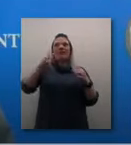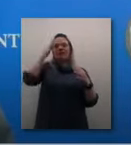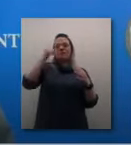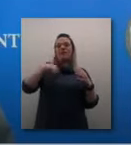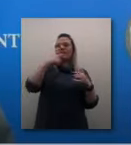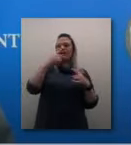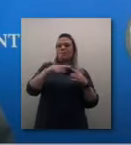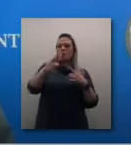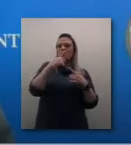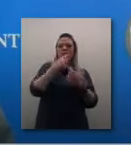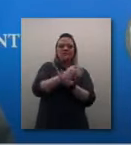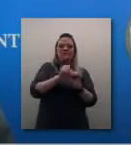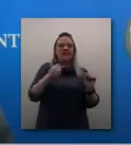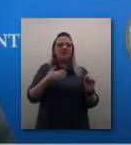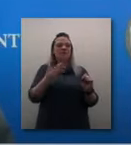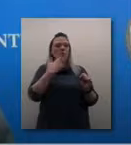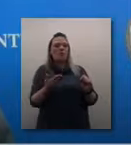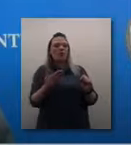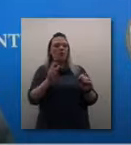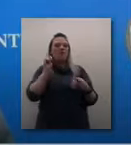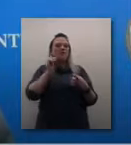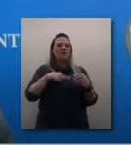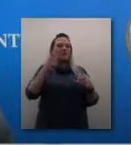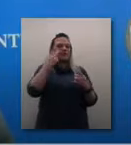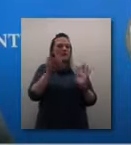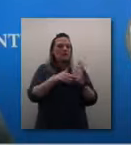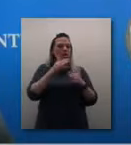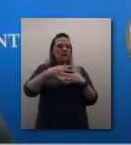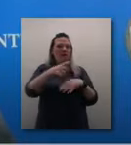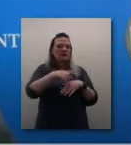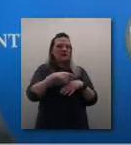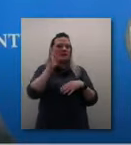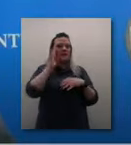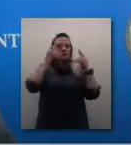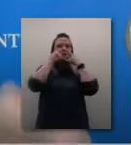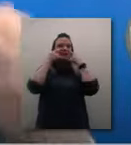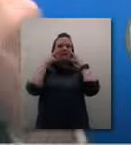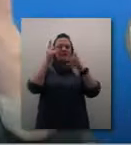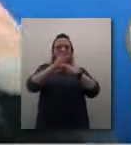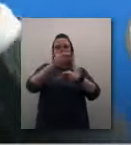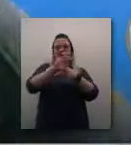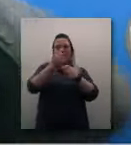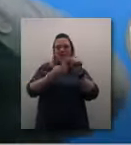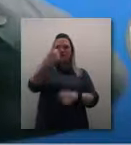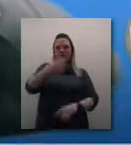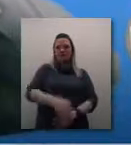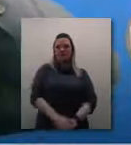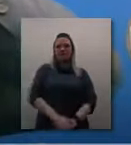you, be safe, be well. Until I see you again next time, I'm going to put my mask on. Take care, everyone.